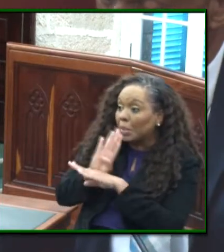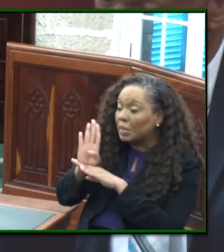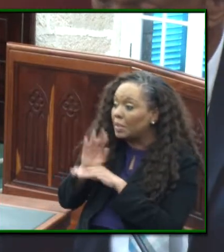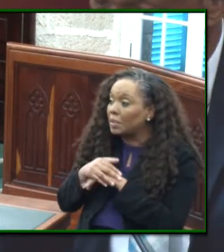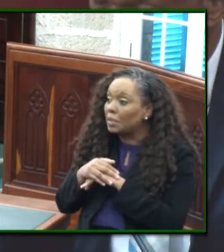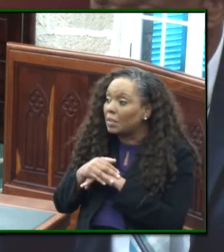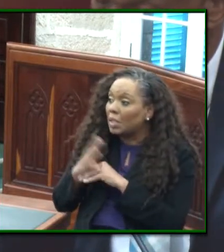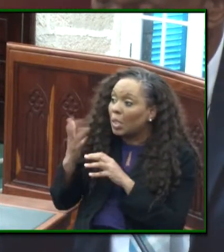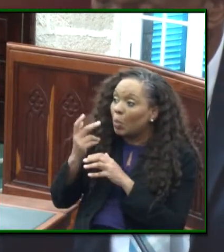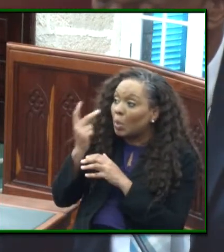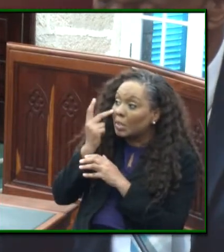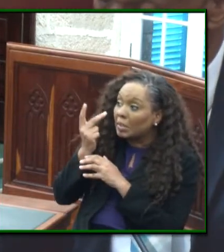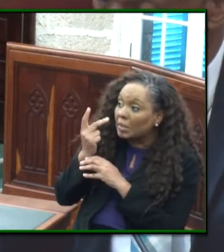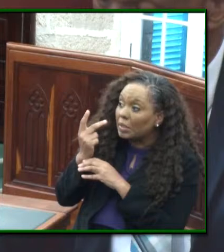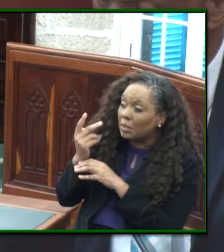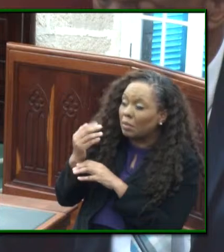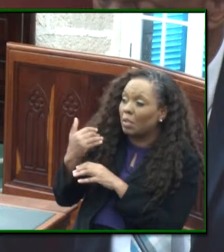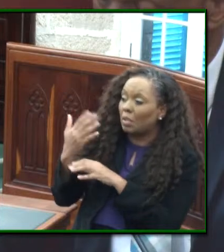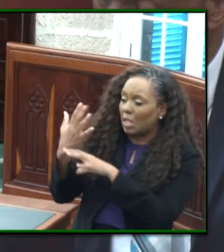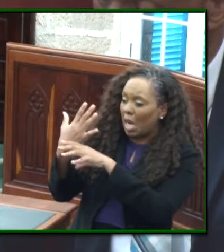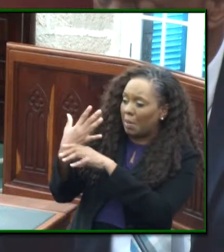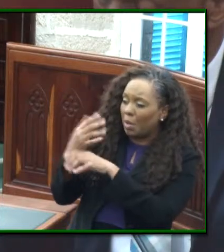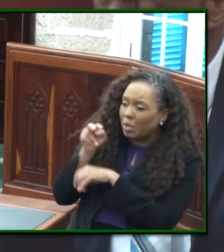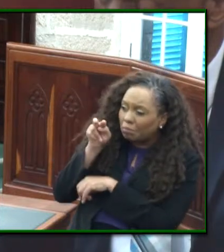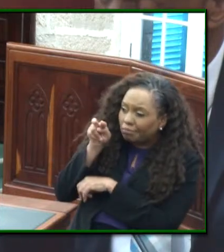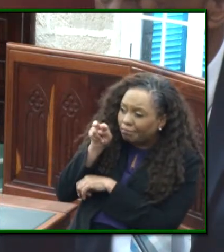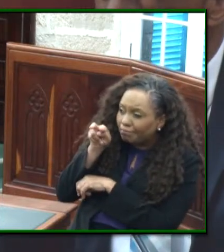is about protecting the entire society.